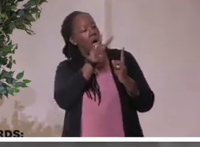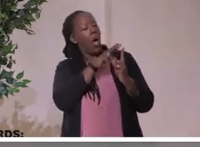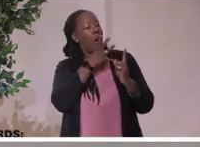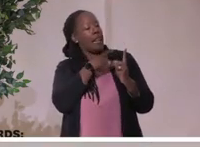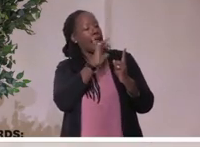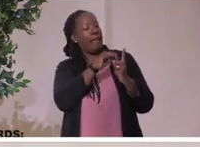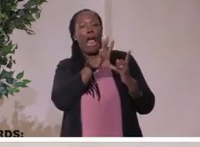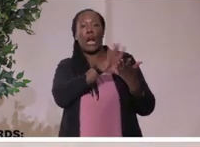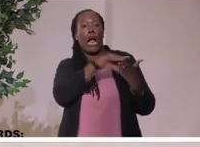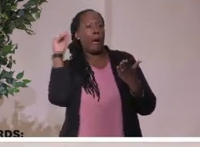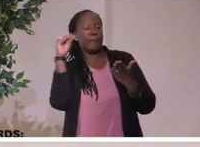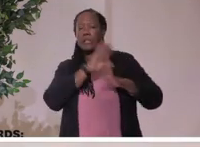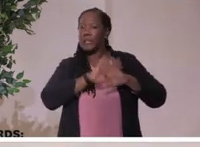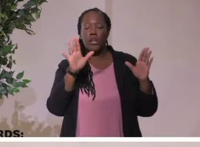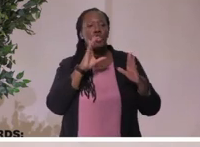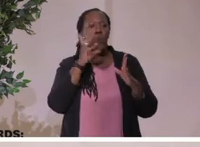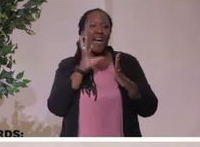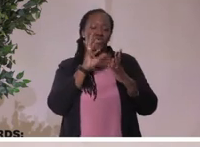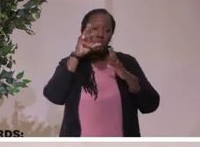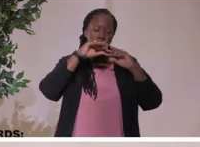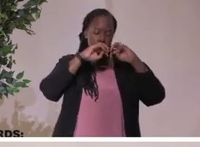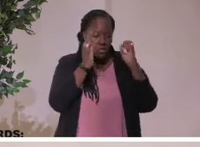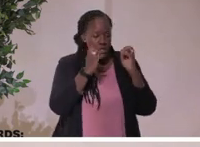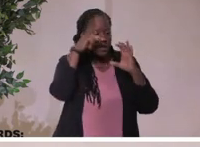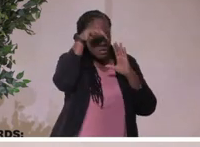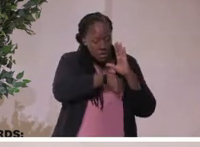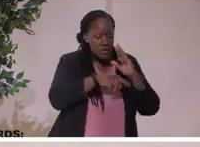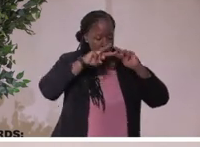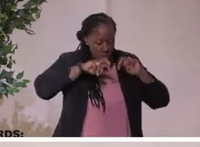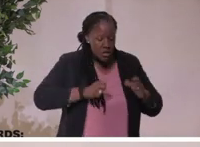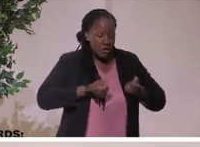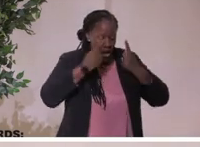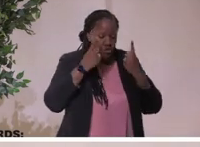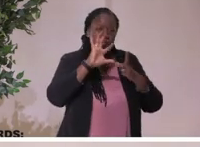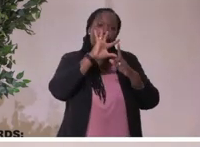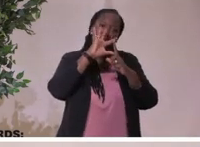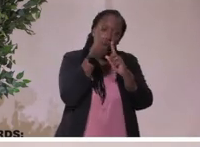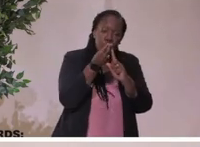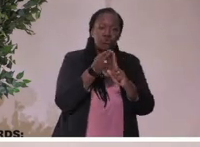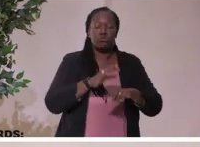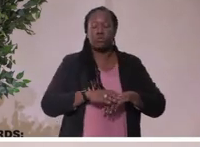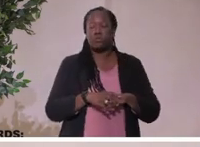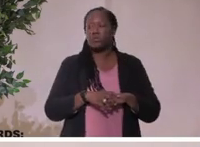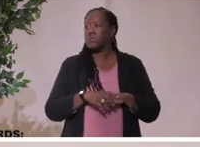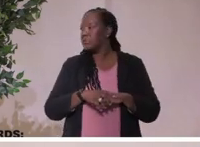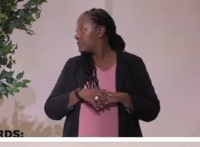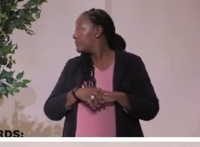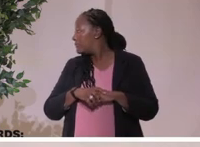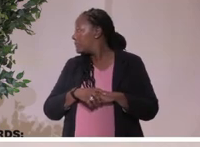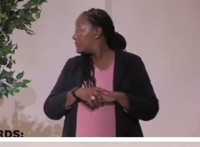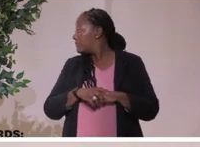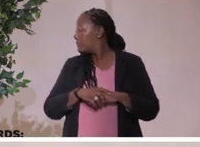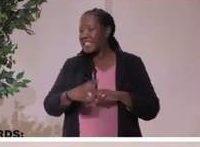to understand the culture and, you know, its adaptability